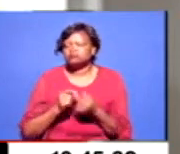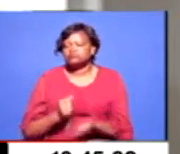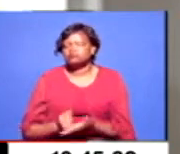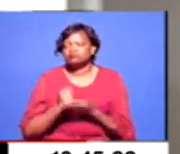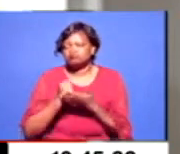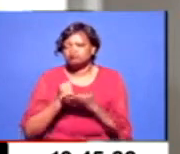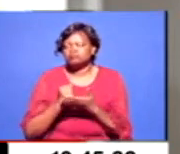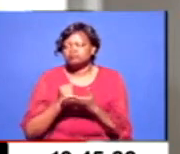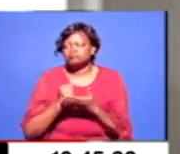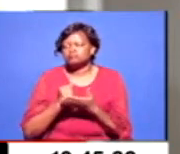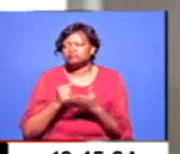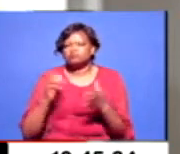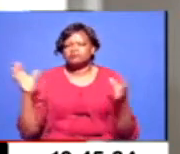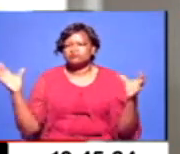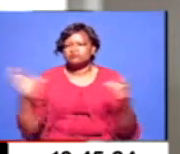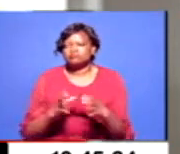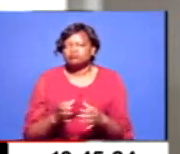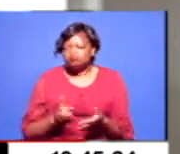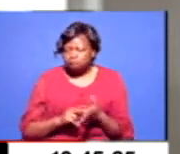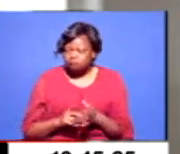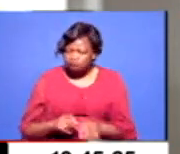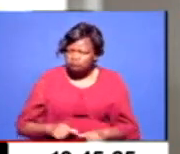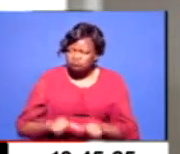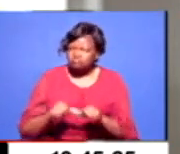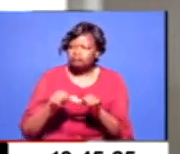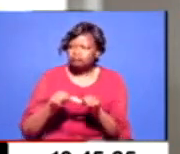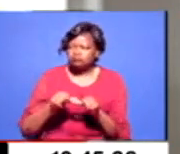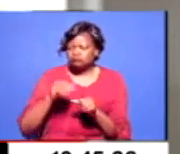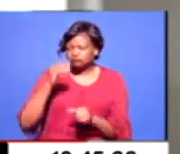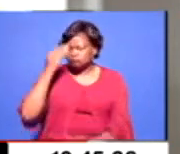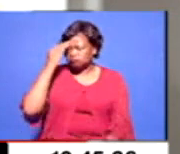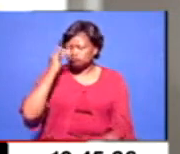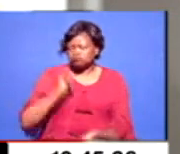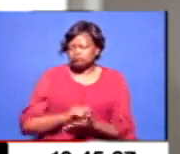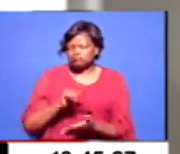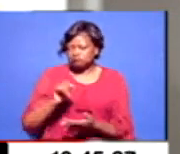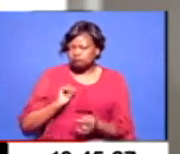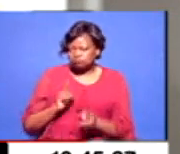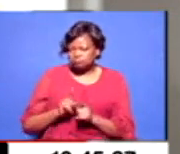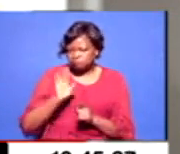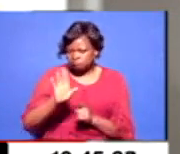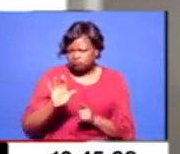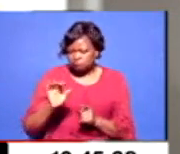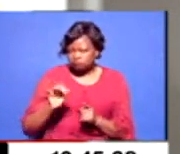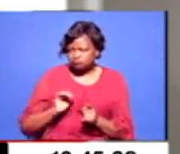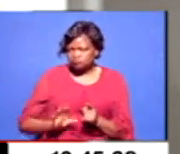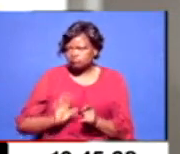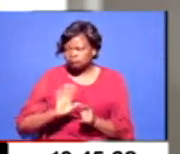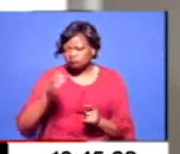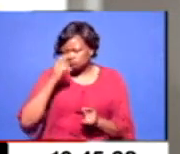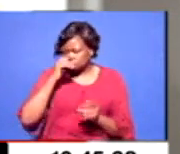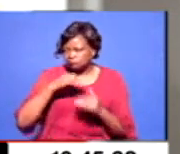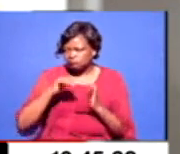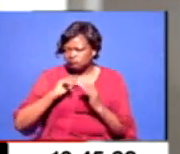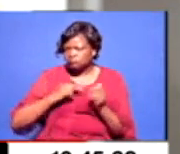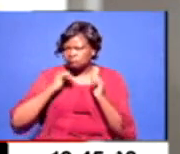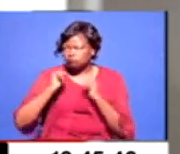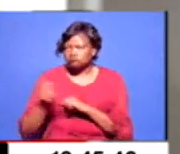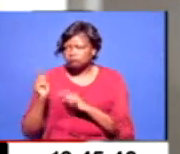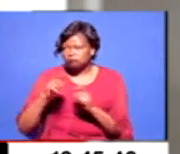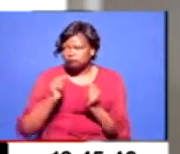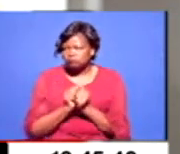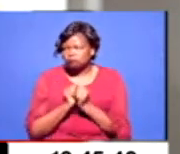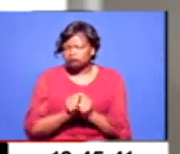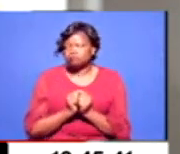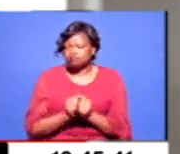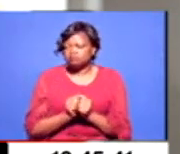community. Mm-hmm. Yeah, so you keep that in mind. This is your sister, this is your daughter. So I wish all of us can just come together,